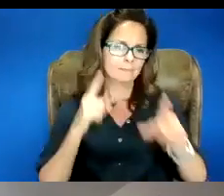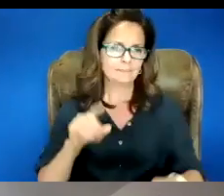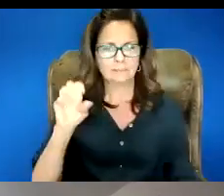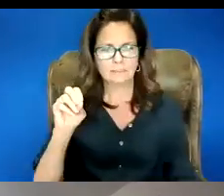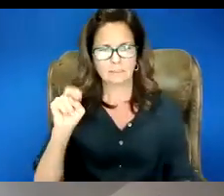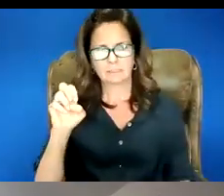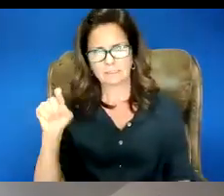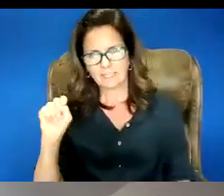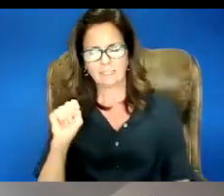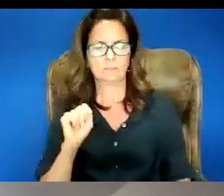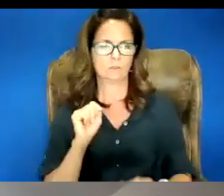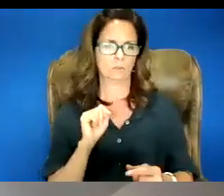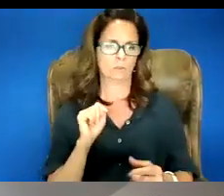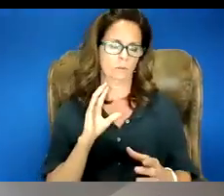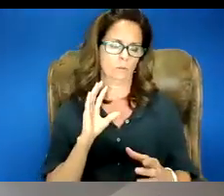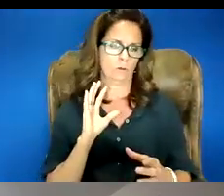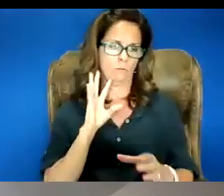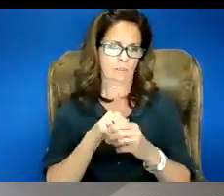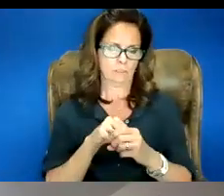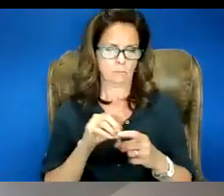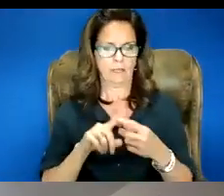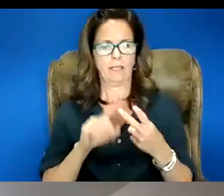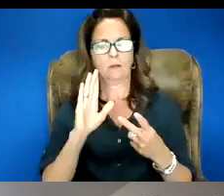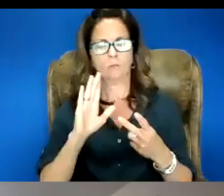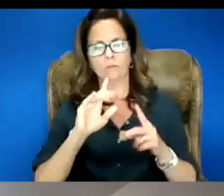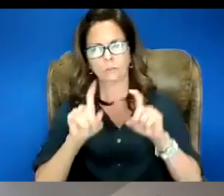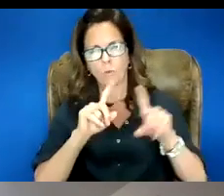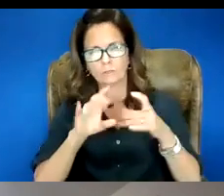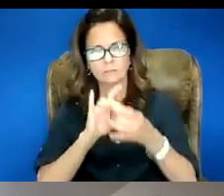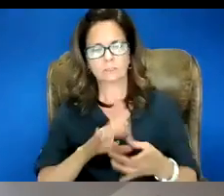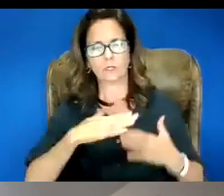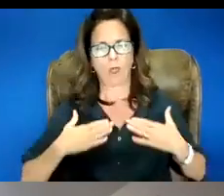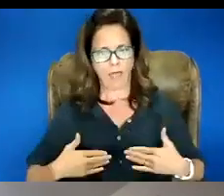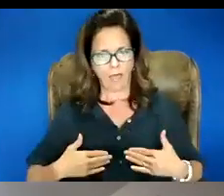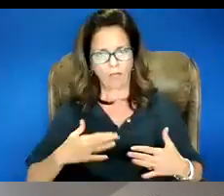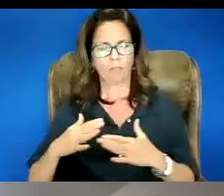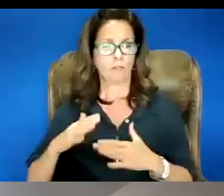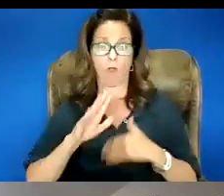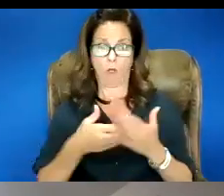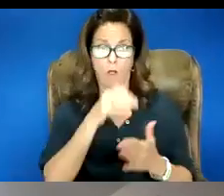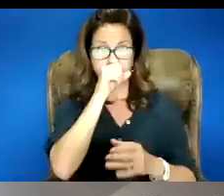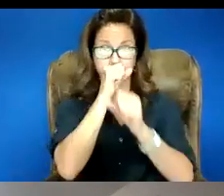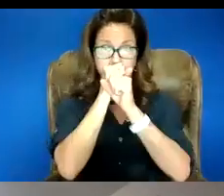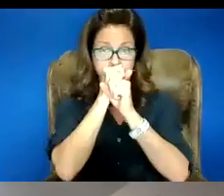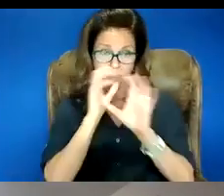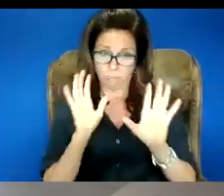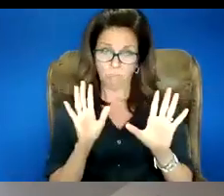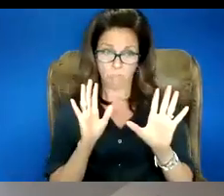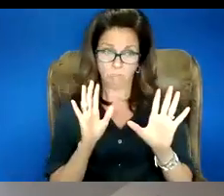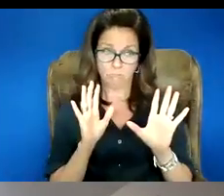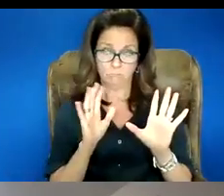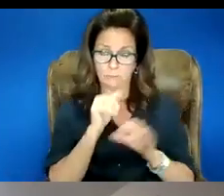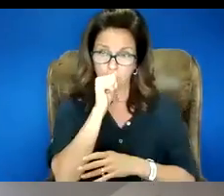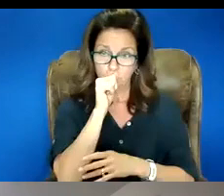participate. We'll ask you some information about your health, and it's all entirely confidential. We,